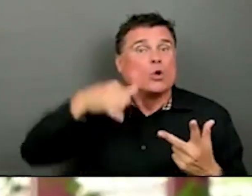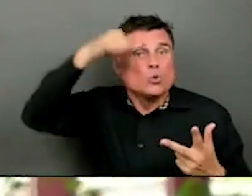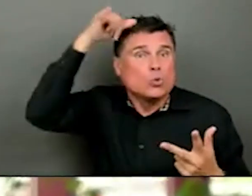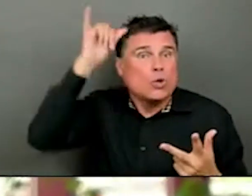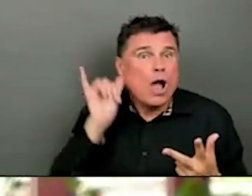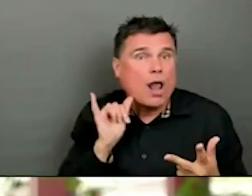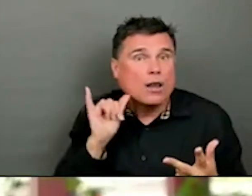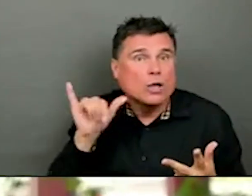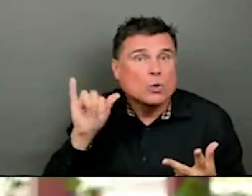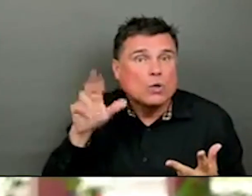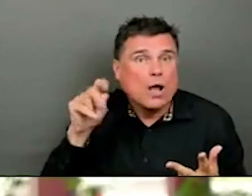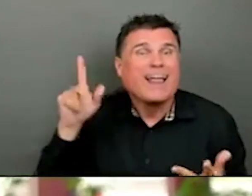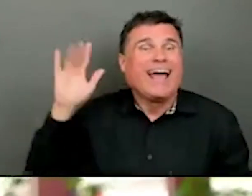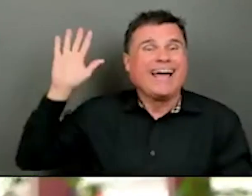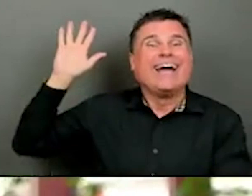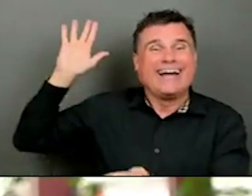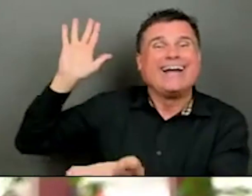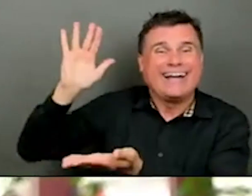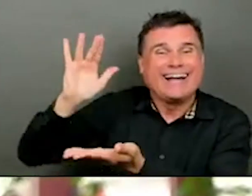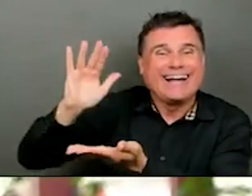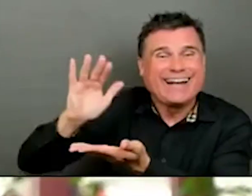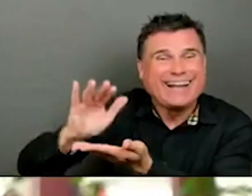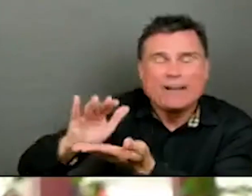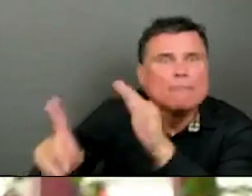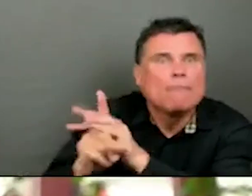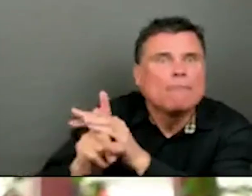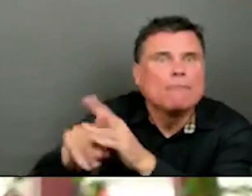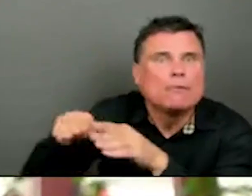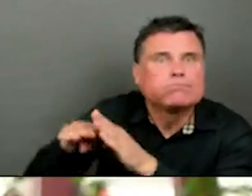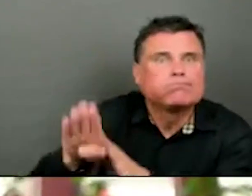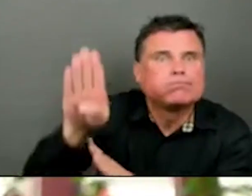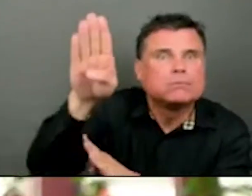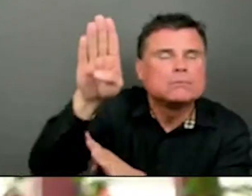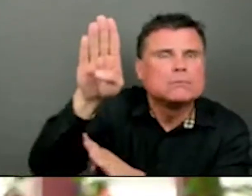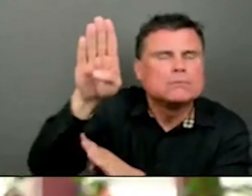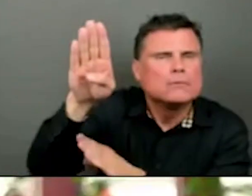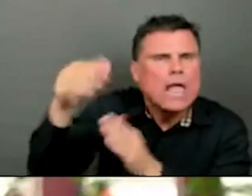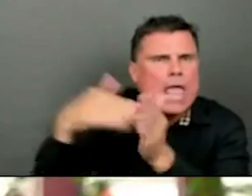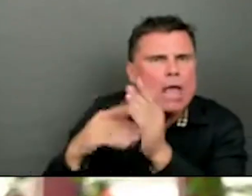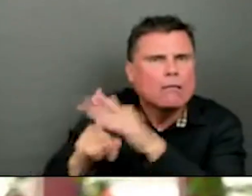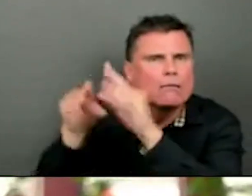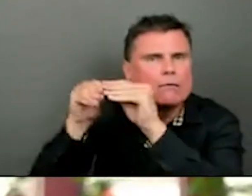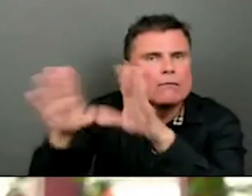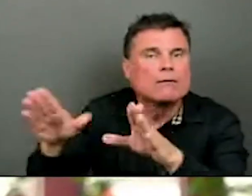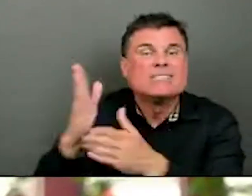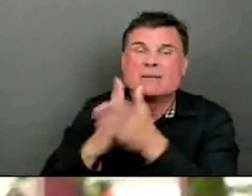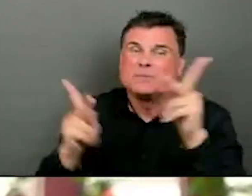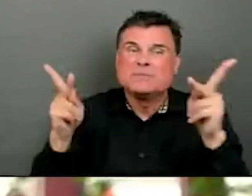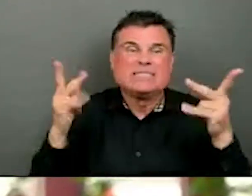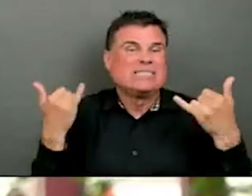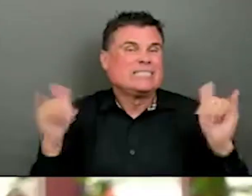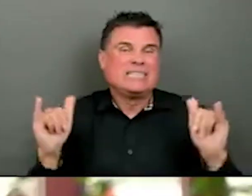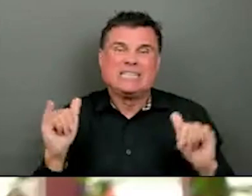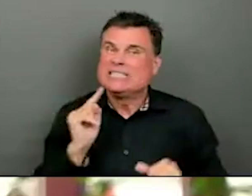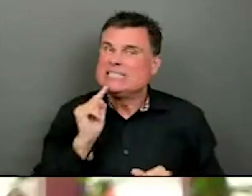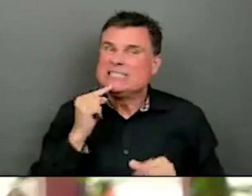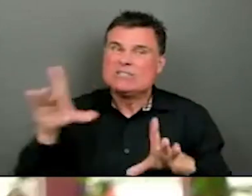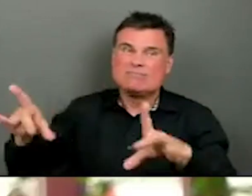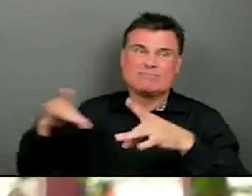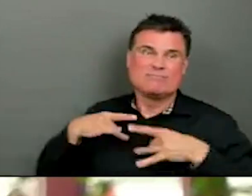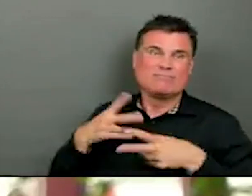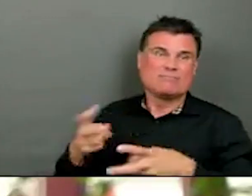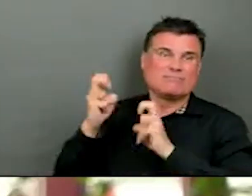can still cause disease and illness and spread, and some people can get seriously ill. Vaccines are our